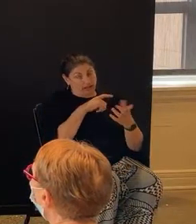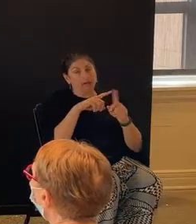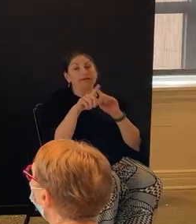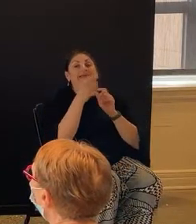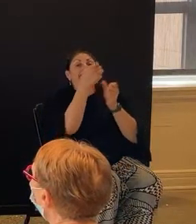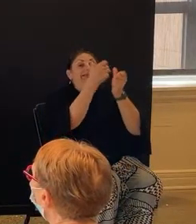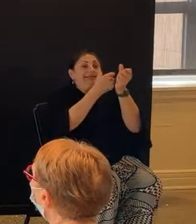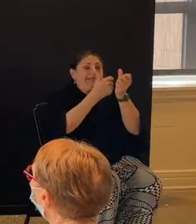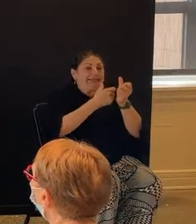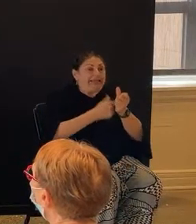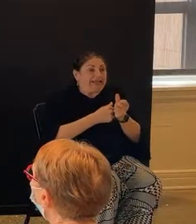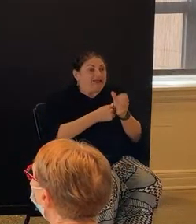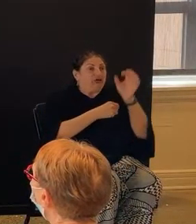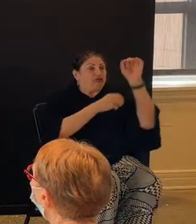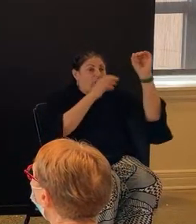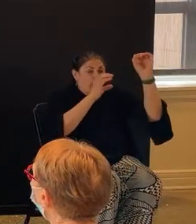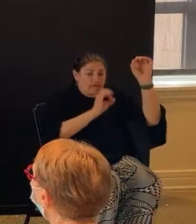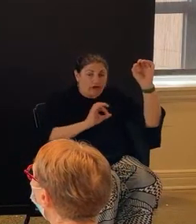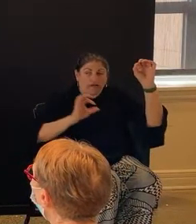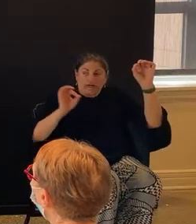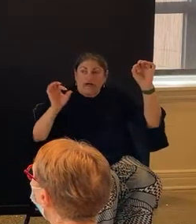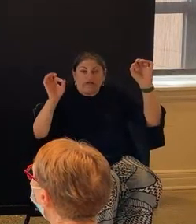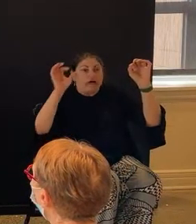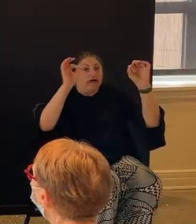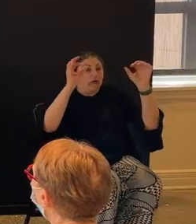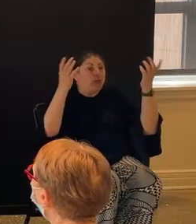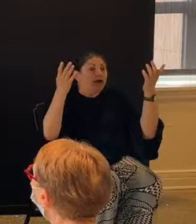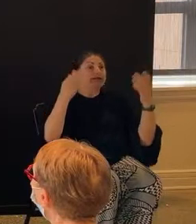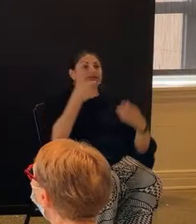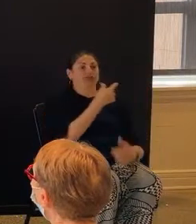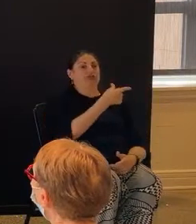one of these black dots is a